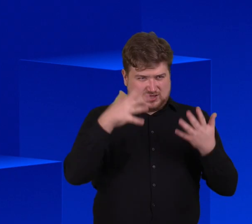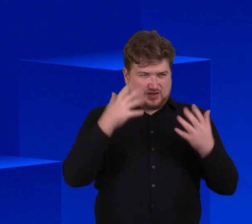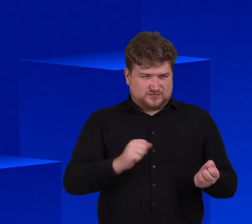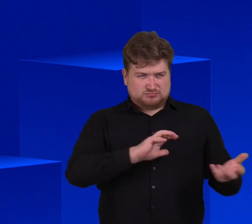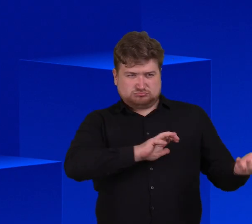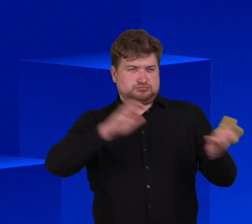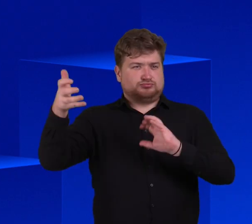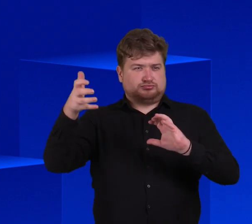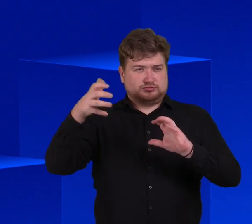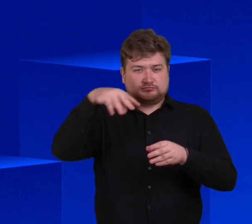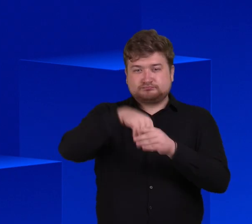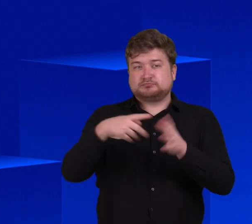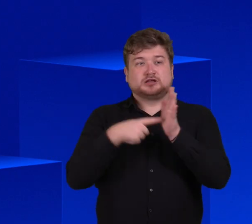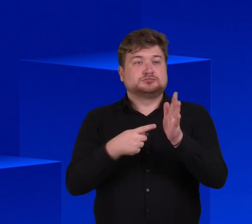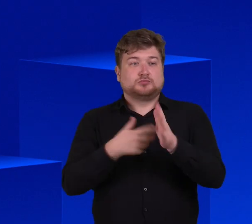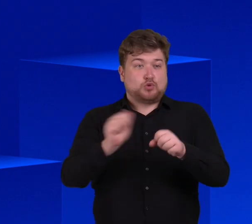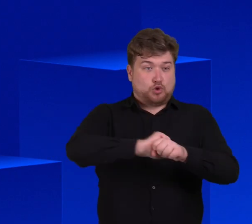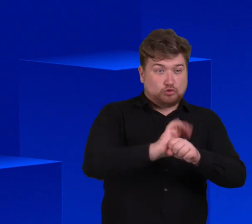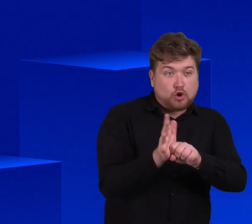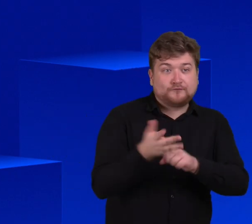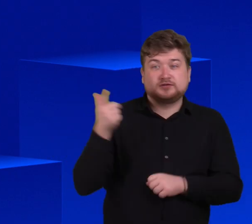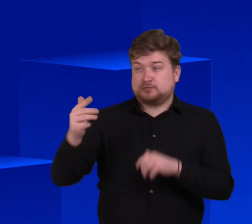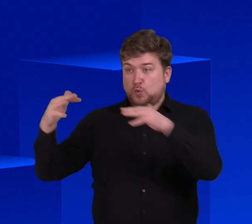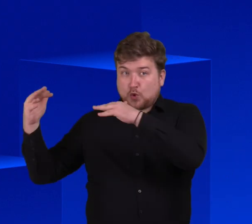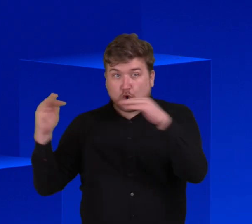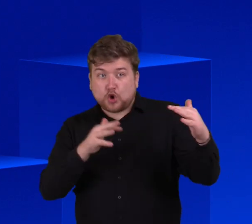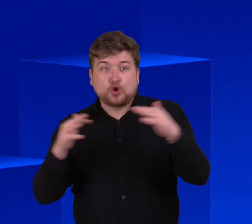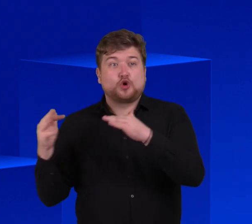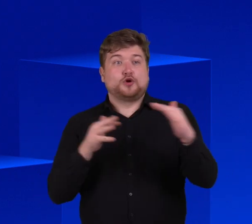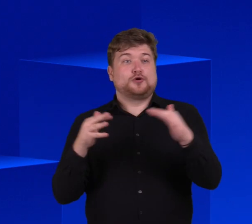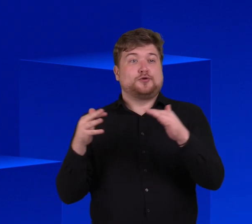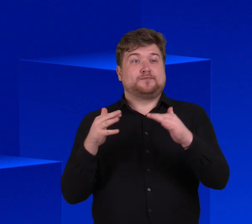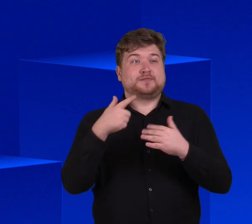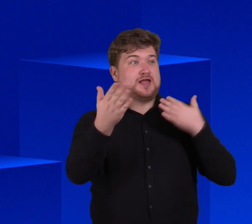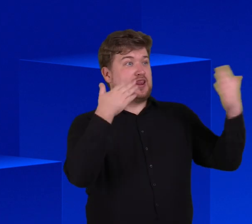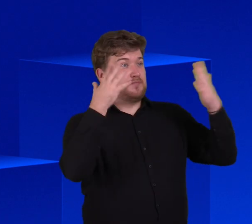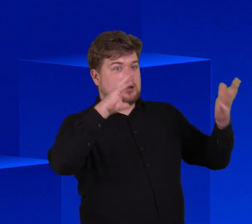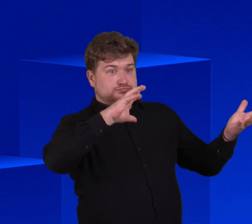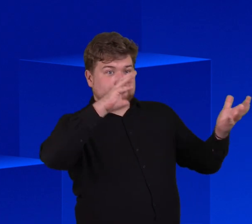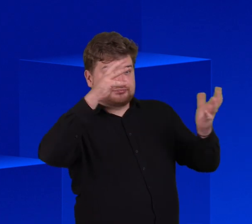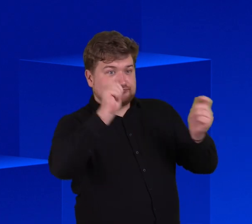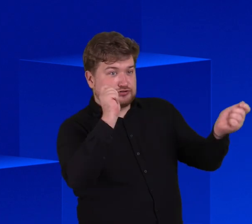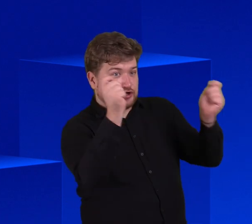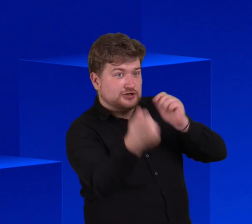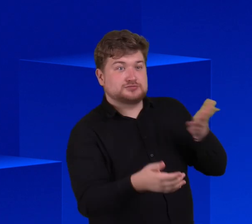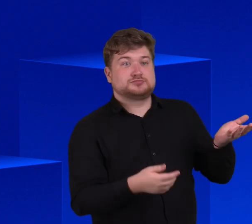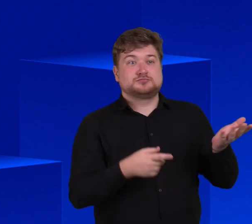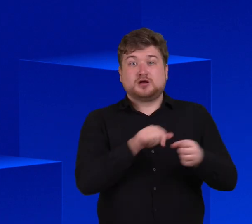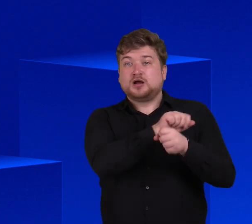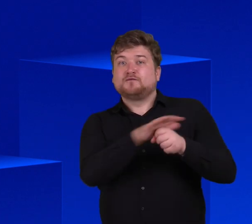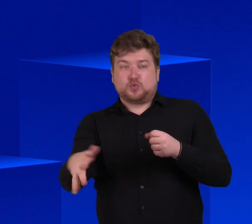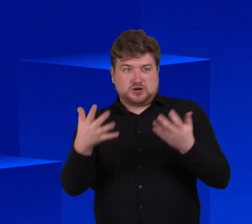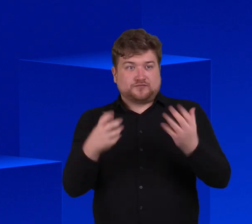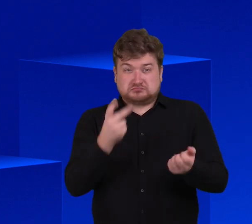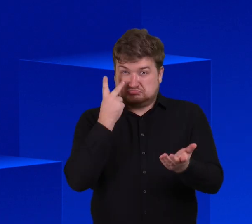climate change on employment, where you see that there are asymmetric impacts, and asymmetric impacts should be well